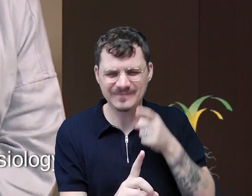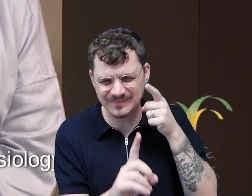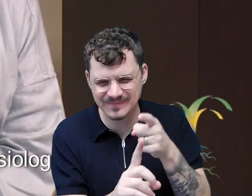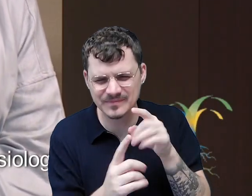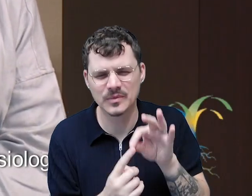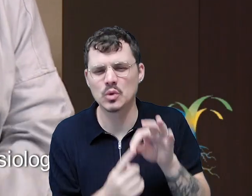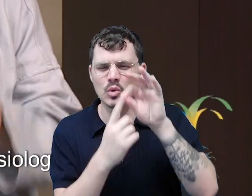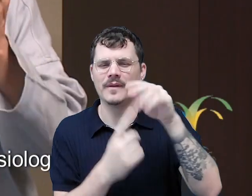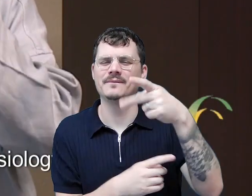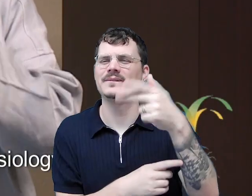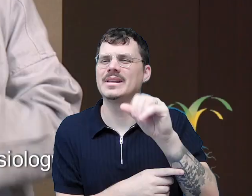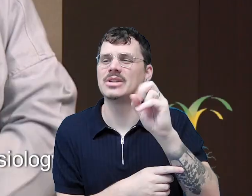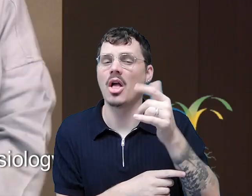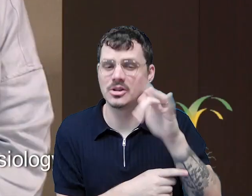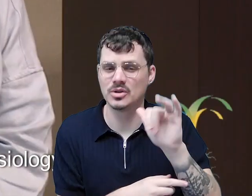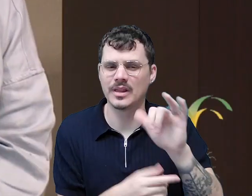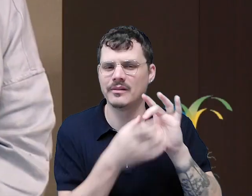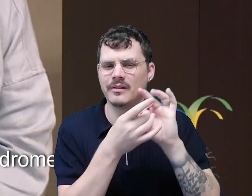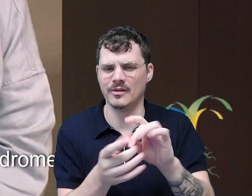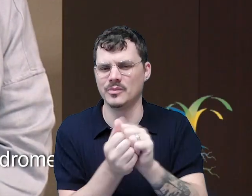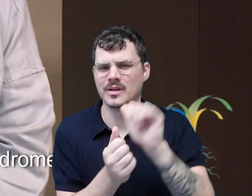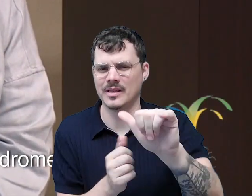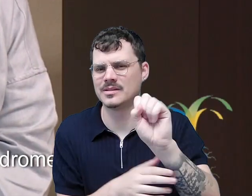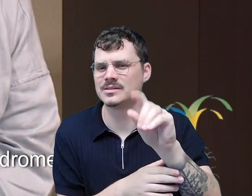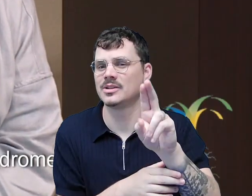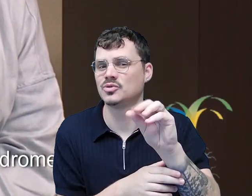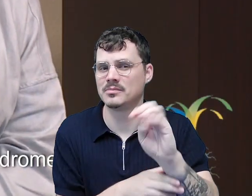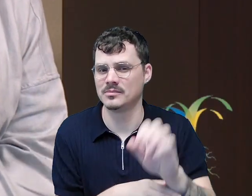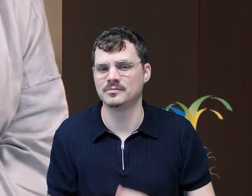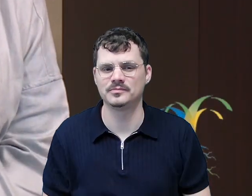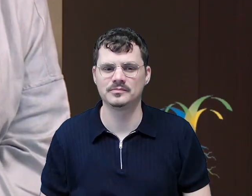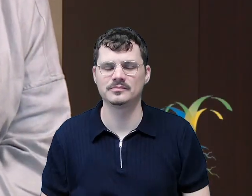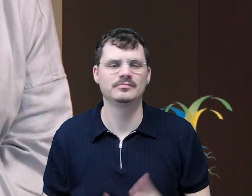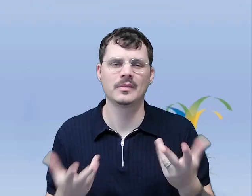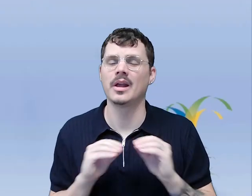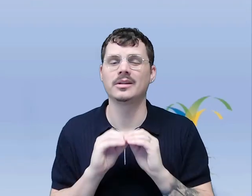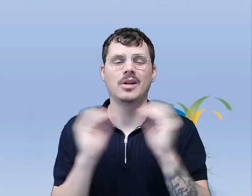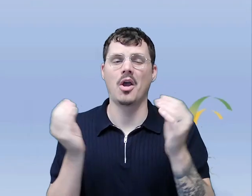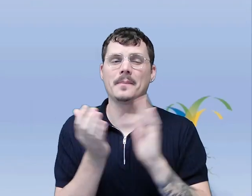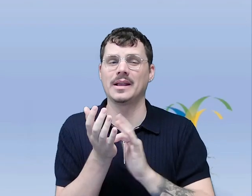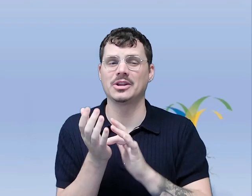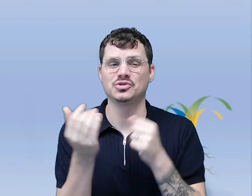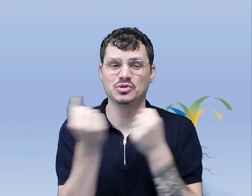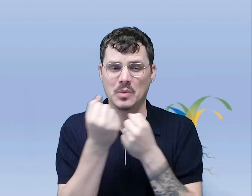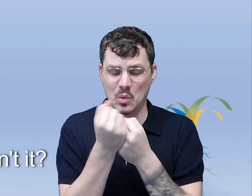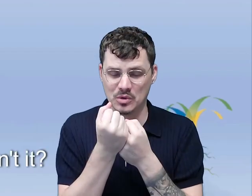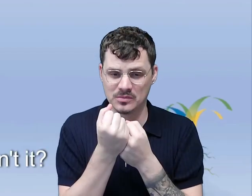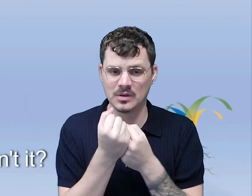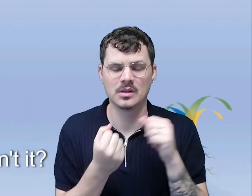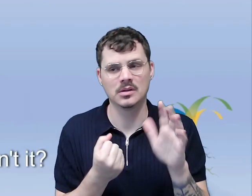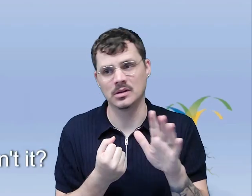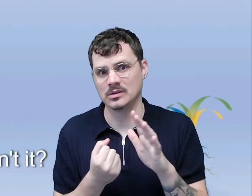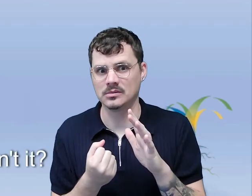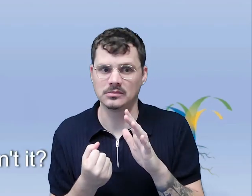the specific, unique physiology that goes with Smith-Magenis syndrome. Non-medication support, this is